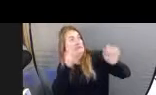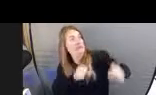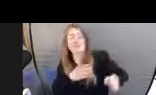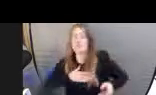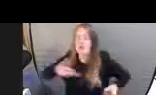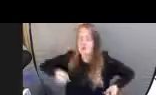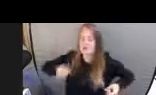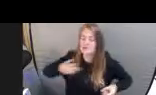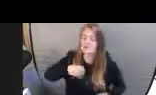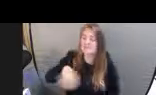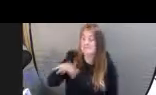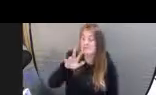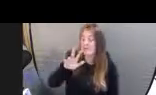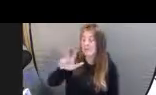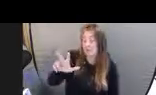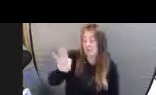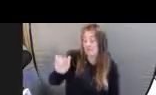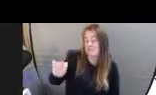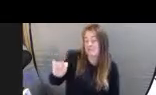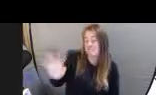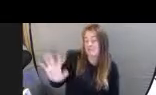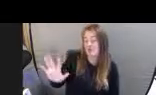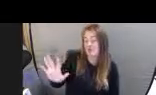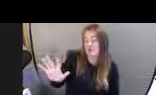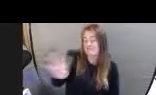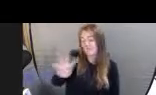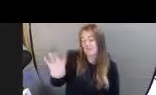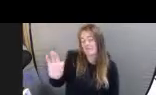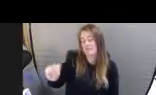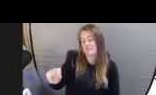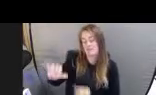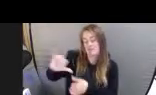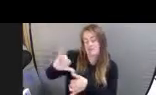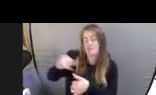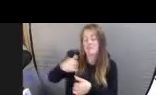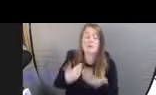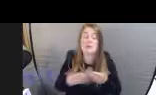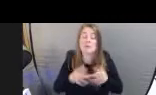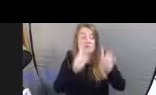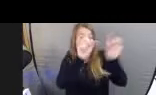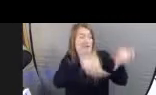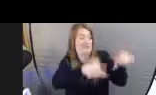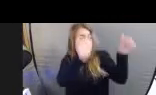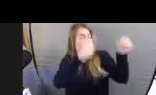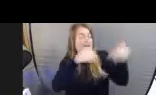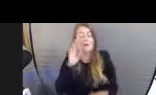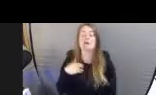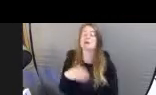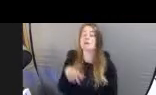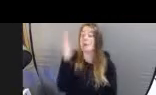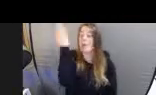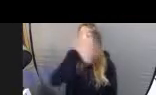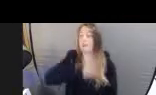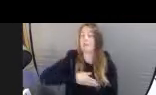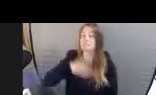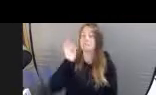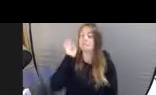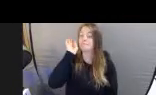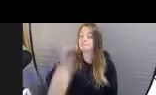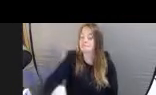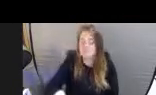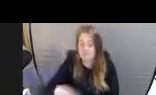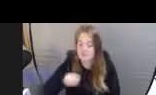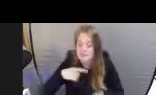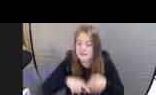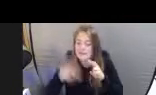I'm about 3'5", 4 foot tall. And so I might roll past a very specific piece of sign or information just because